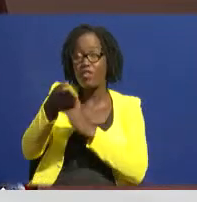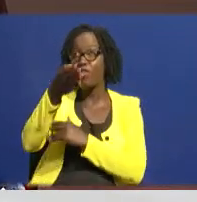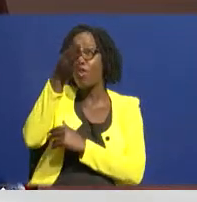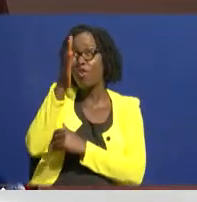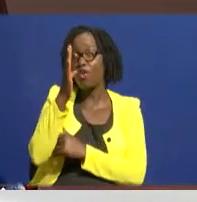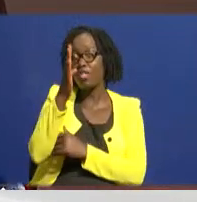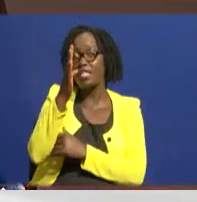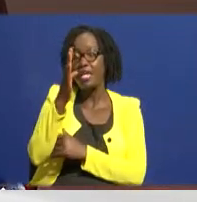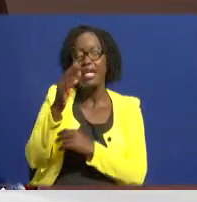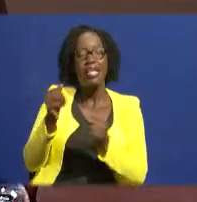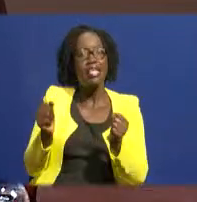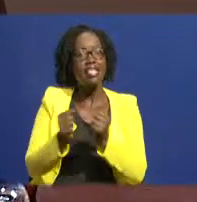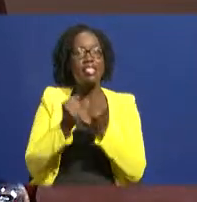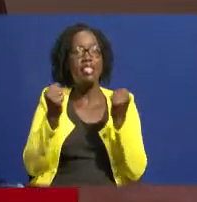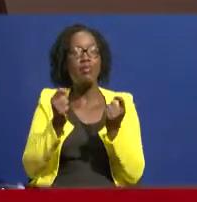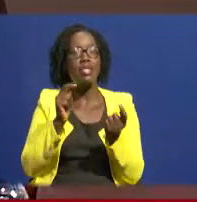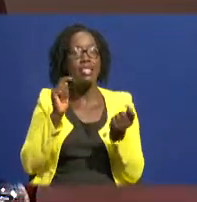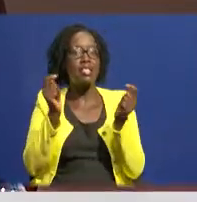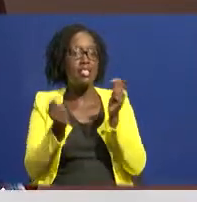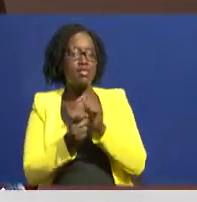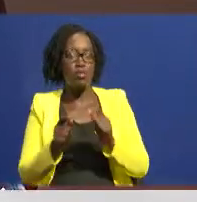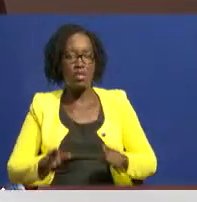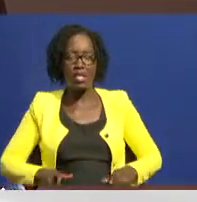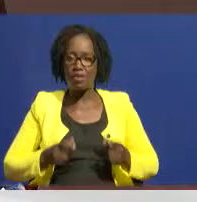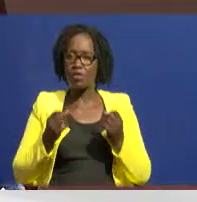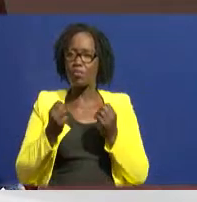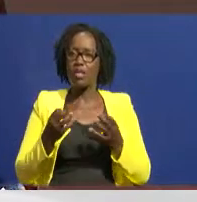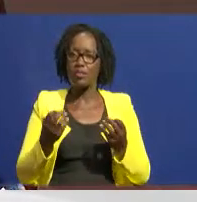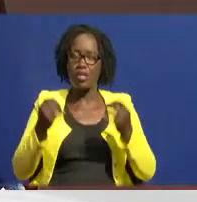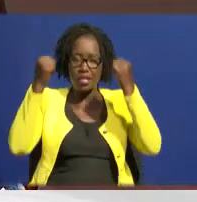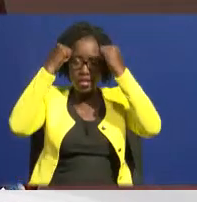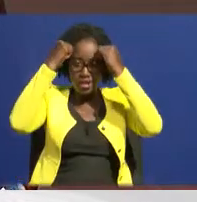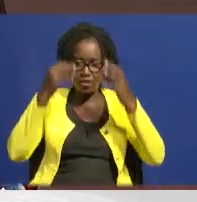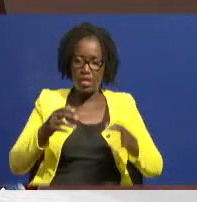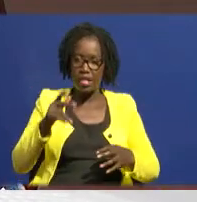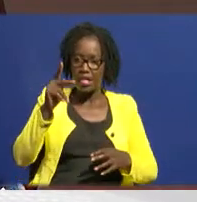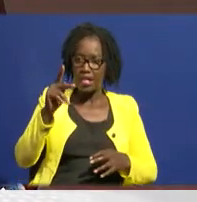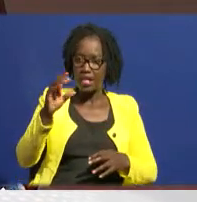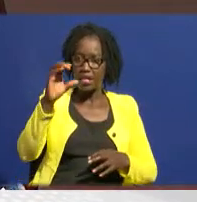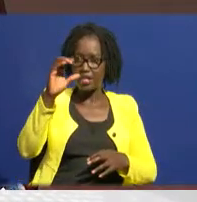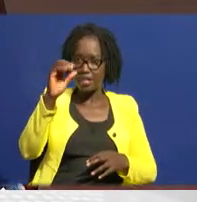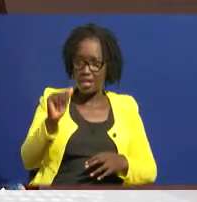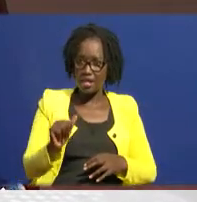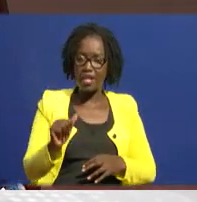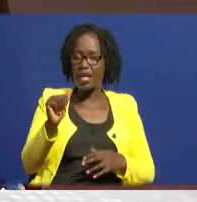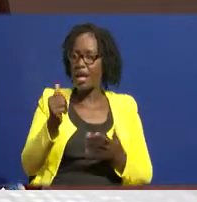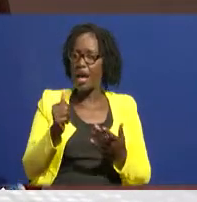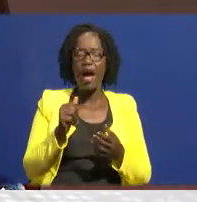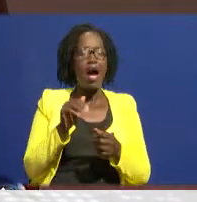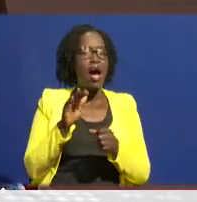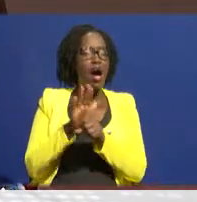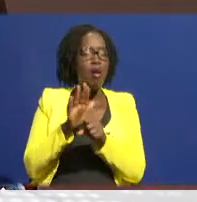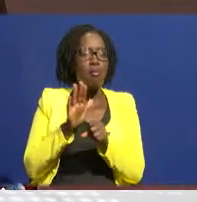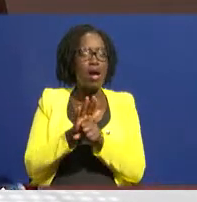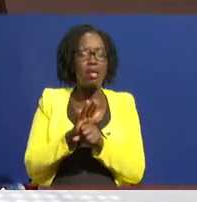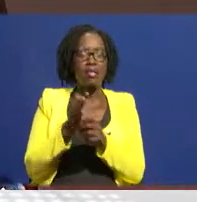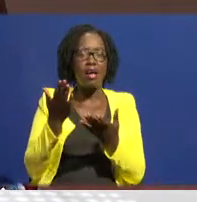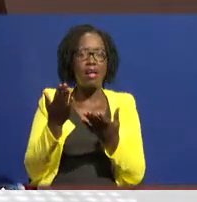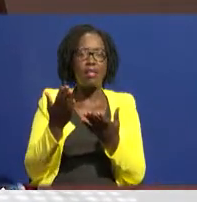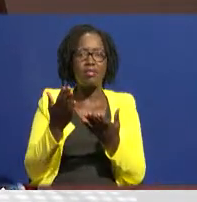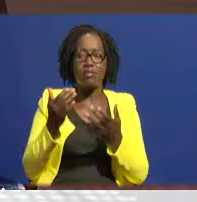Mm-hmm. And this happening is transforming the lives of many students. Mm-hmm. KSEF has been known among the students for many years. It